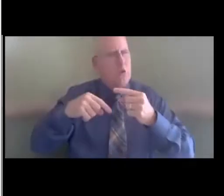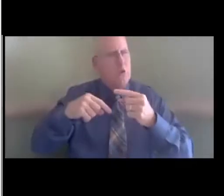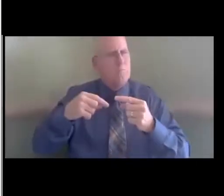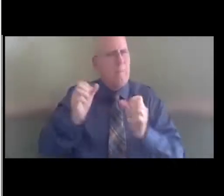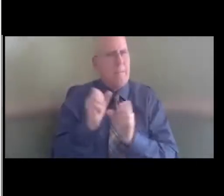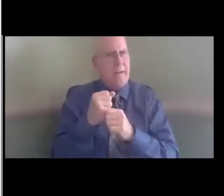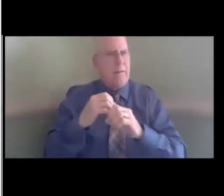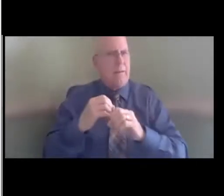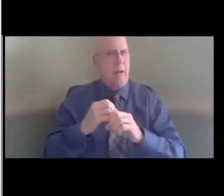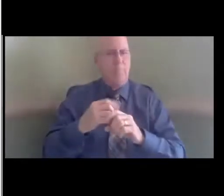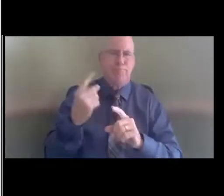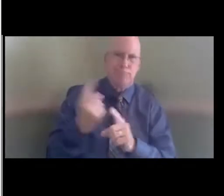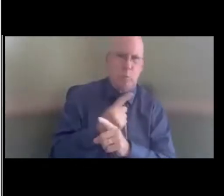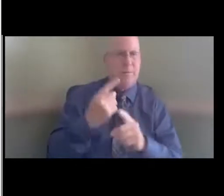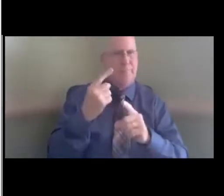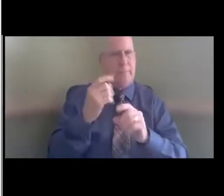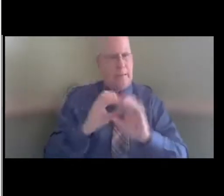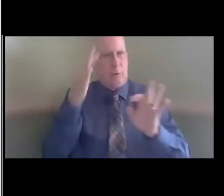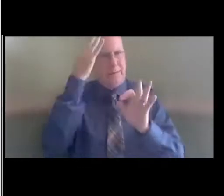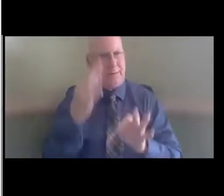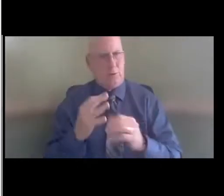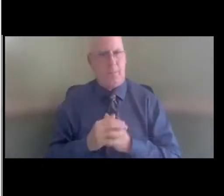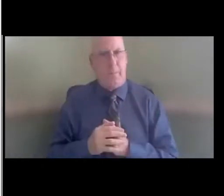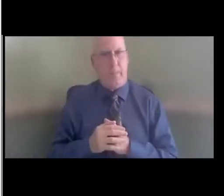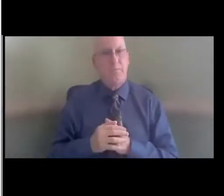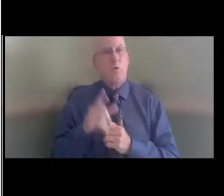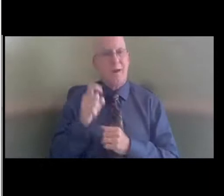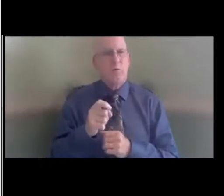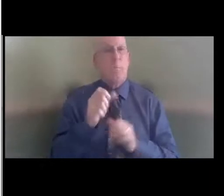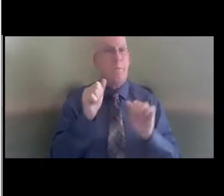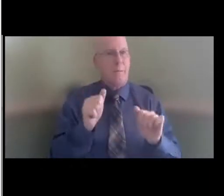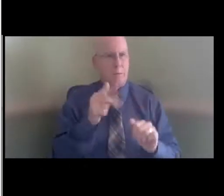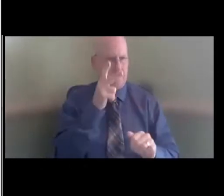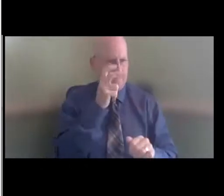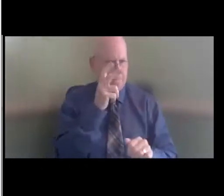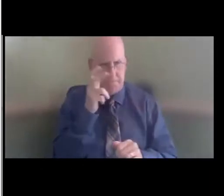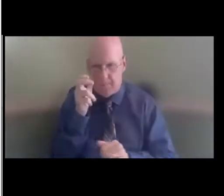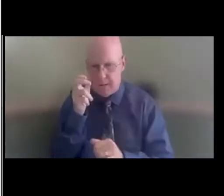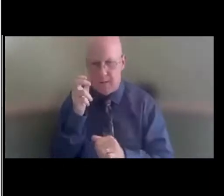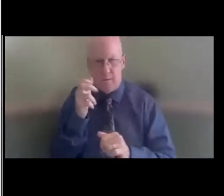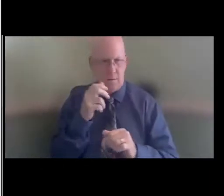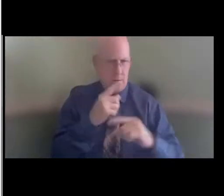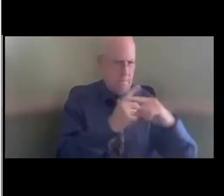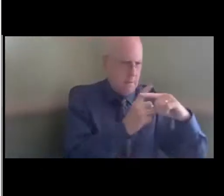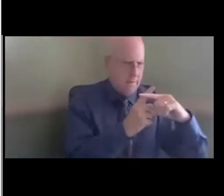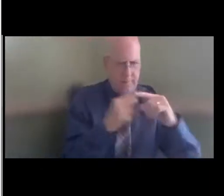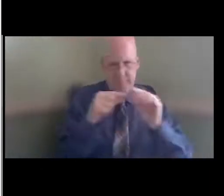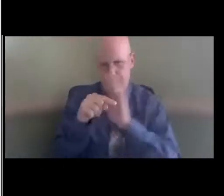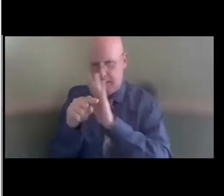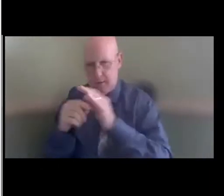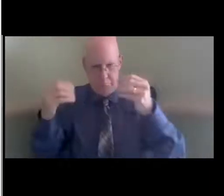need. So really being able to take the information in, weigh the costs, the benefits, the pros, the cons, get all that